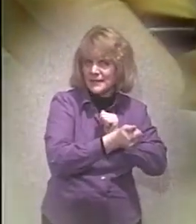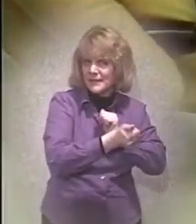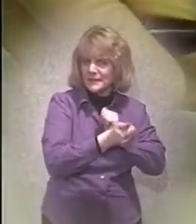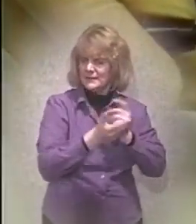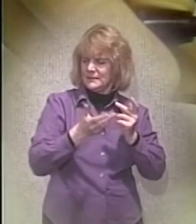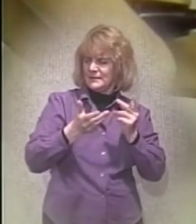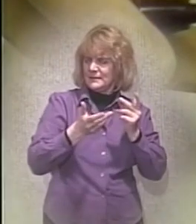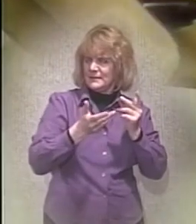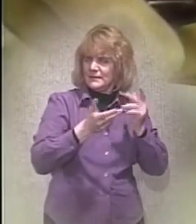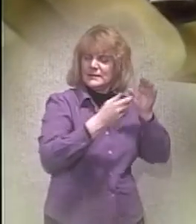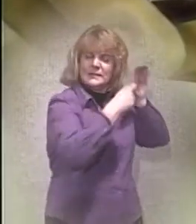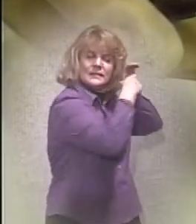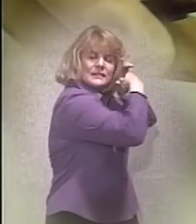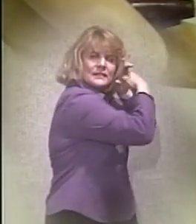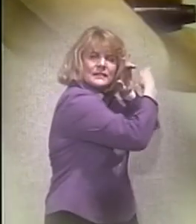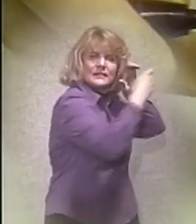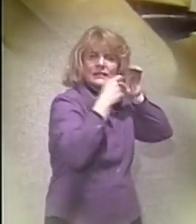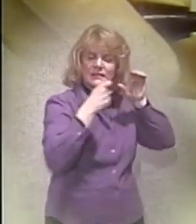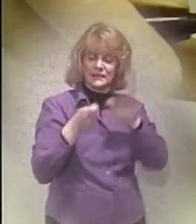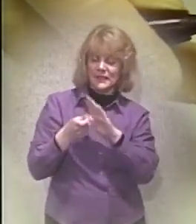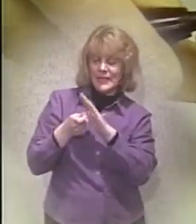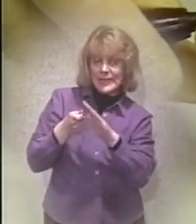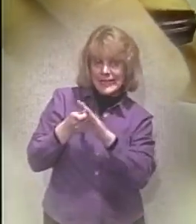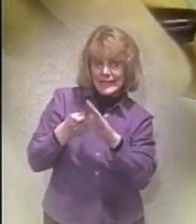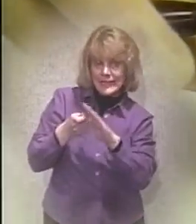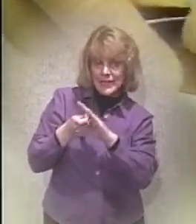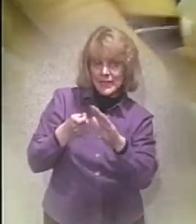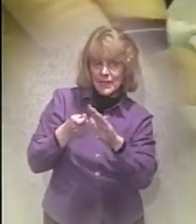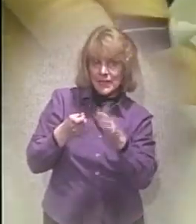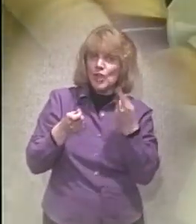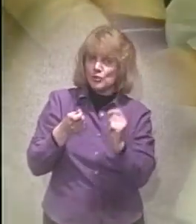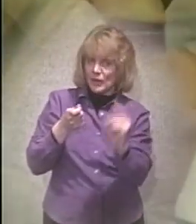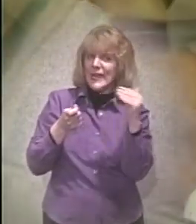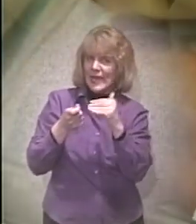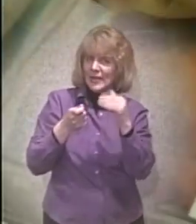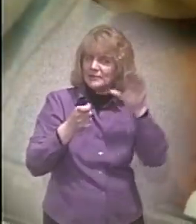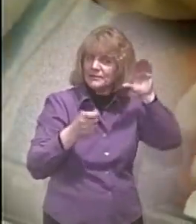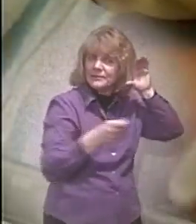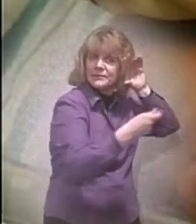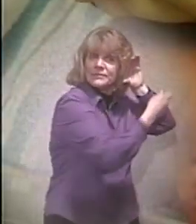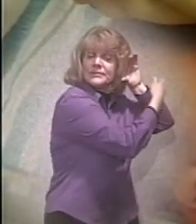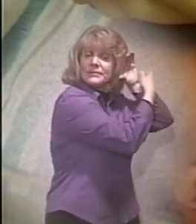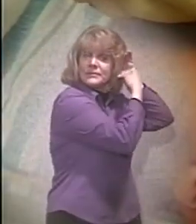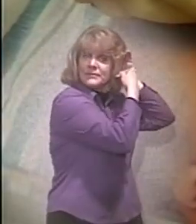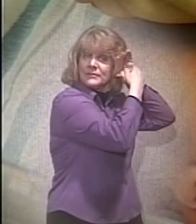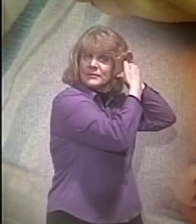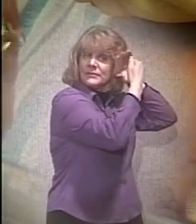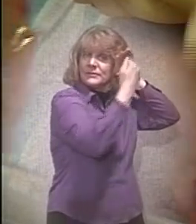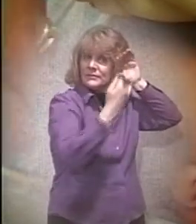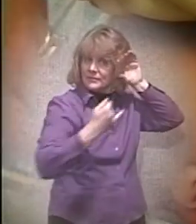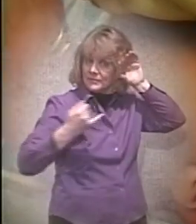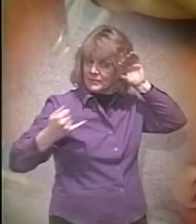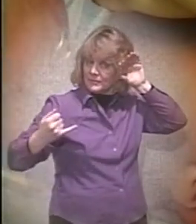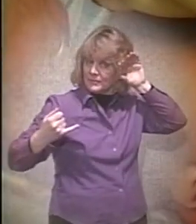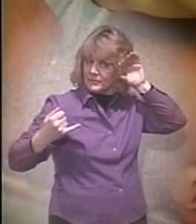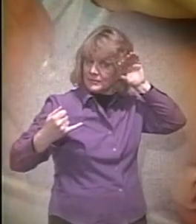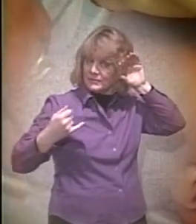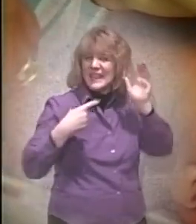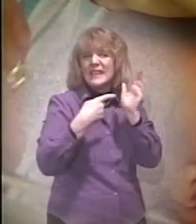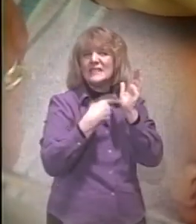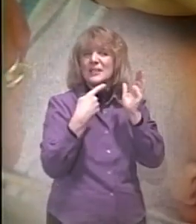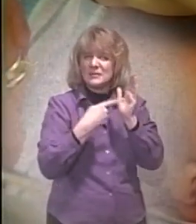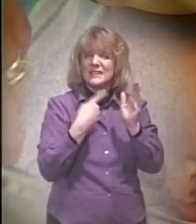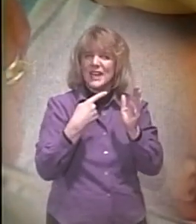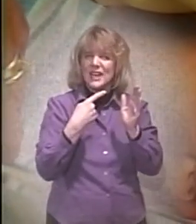debris, replace the disposable tip if necessary, and retest. A clogged ear tip can prevent the sound